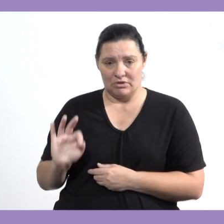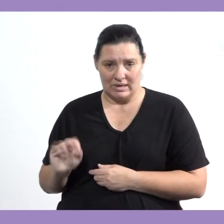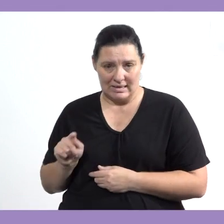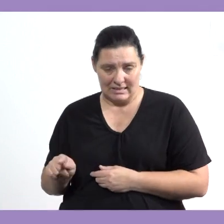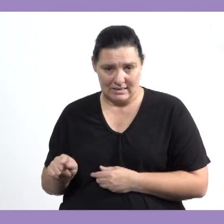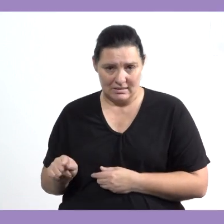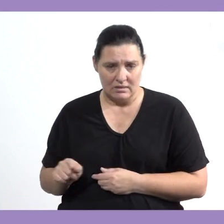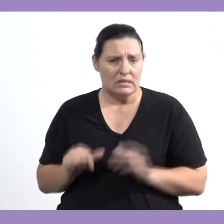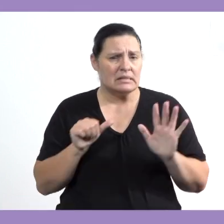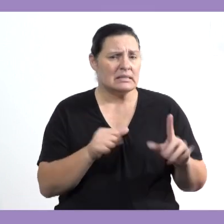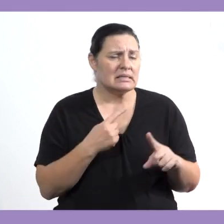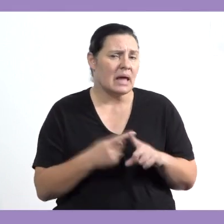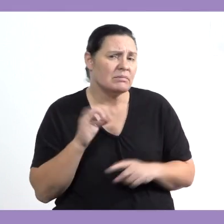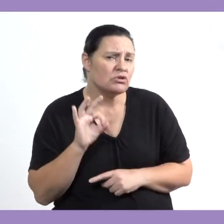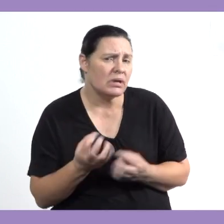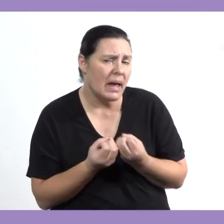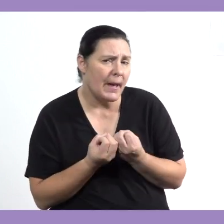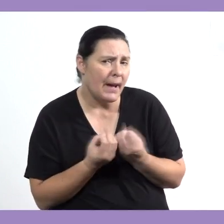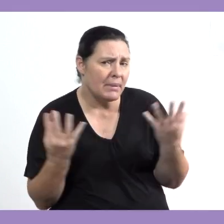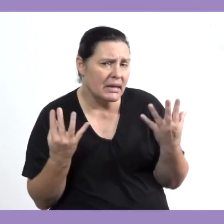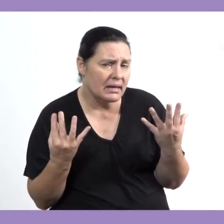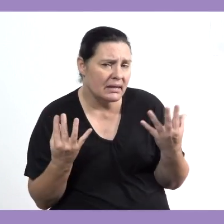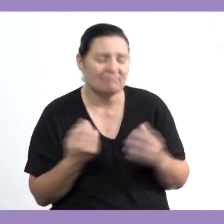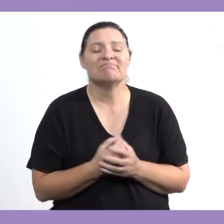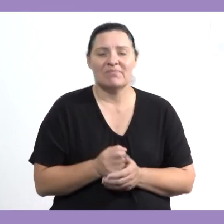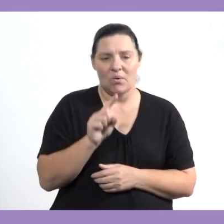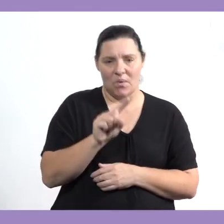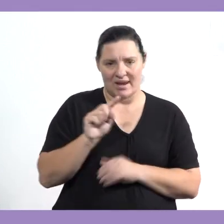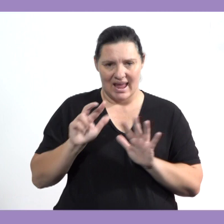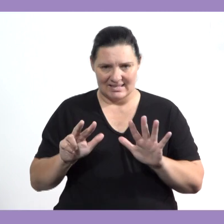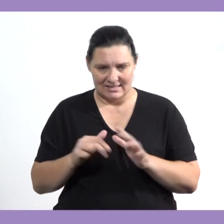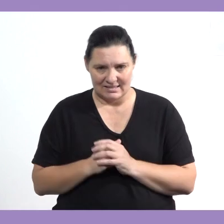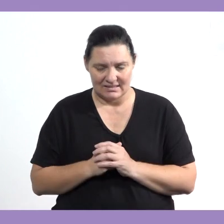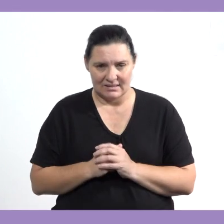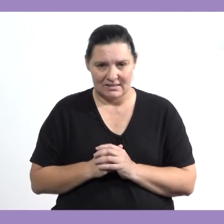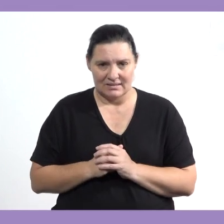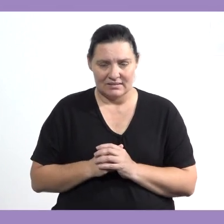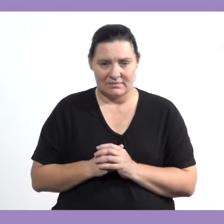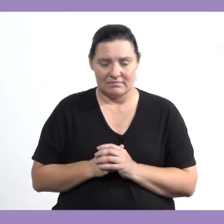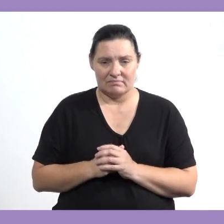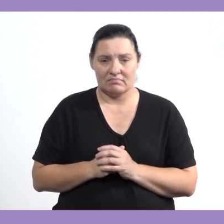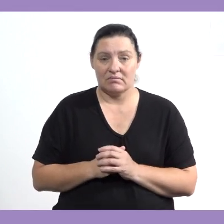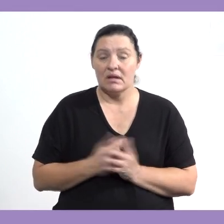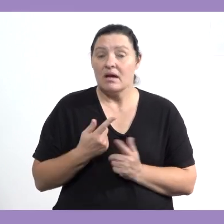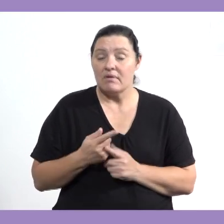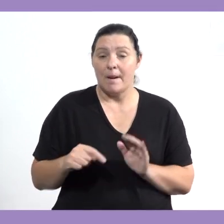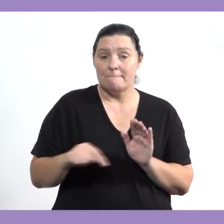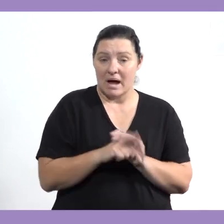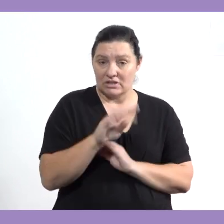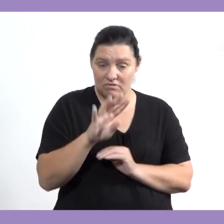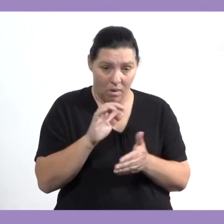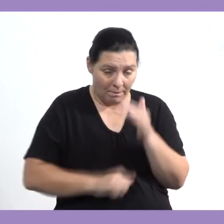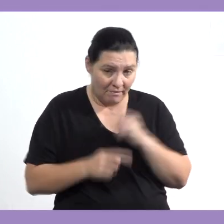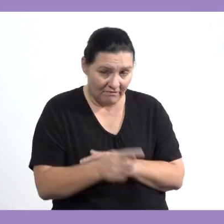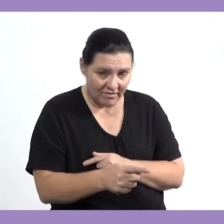third term. So what is 6 multiplied by 3? That is 18. And when I